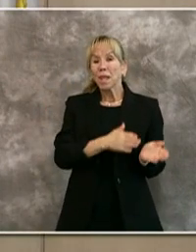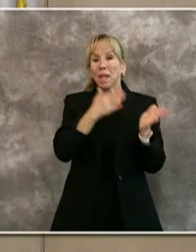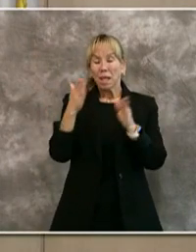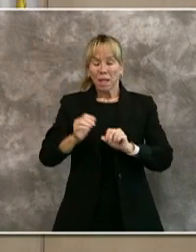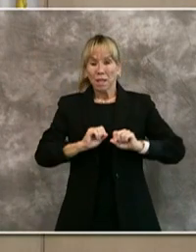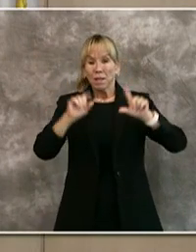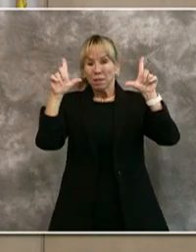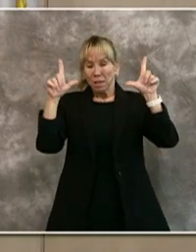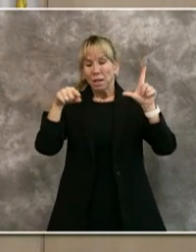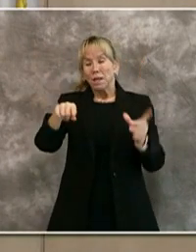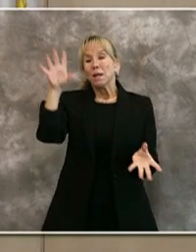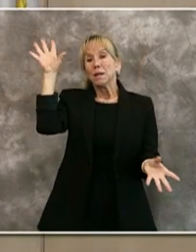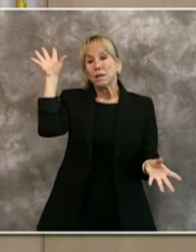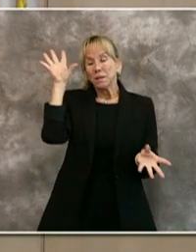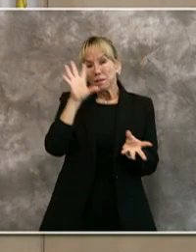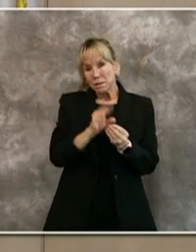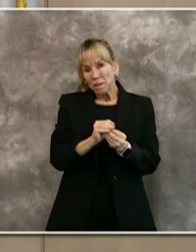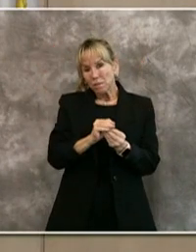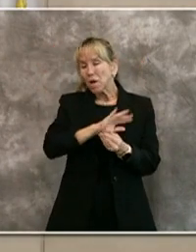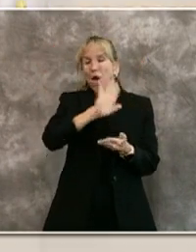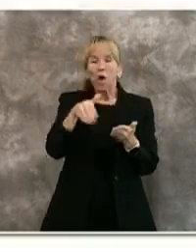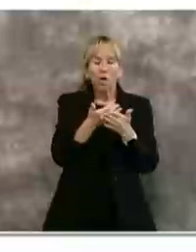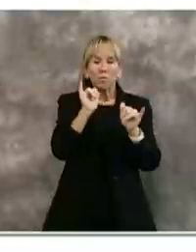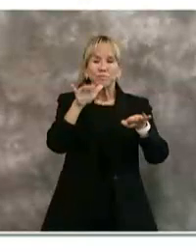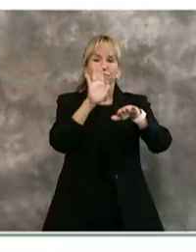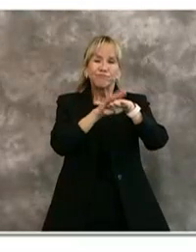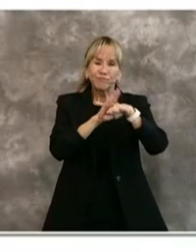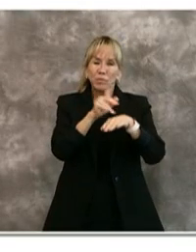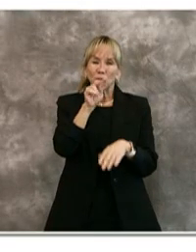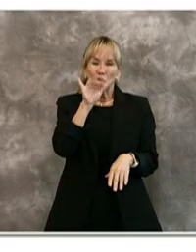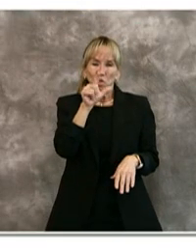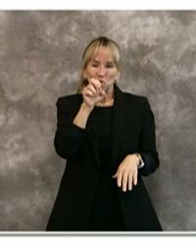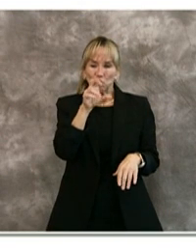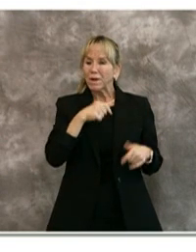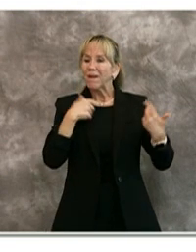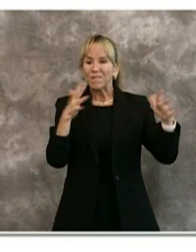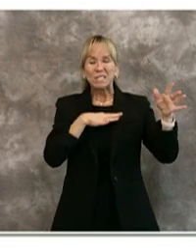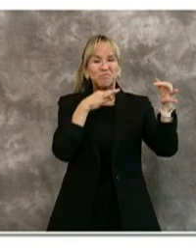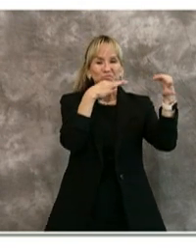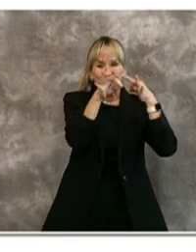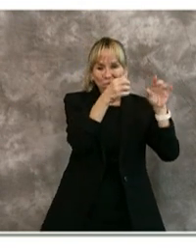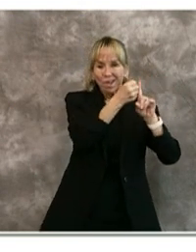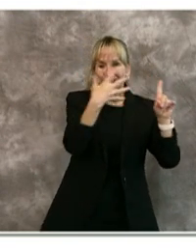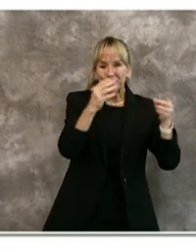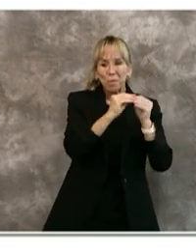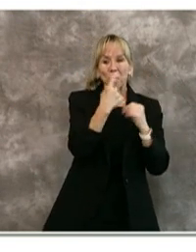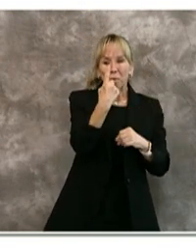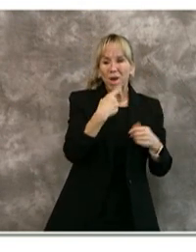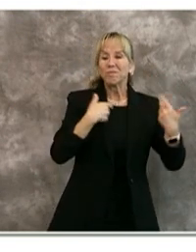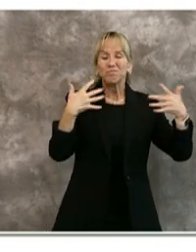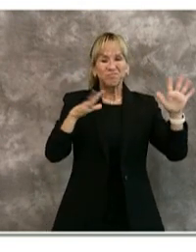is now just a summary of all of the triggers. I've explained number 1 as well as